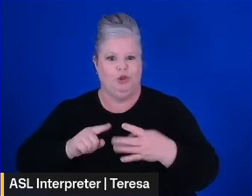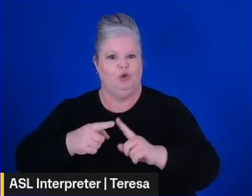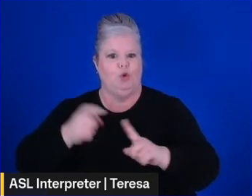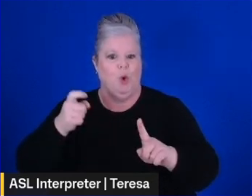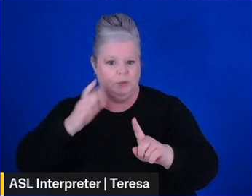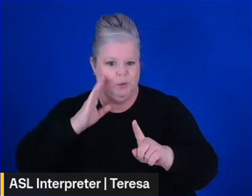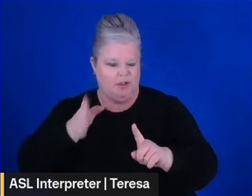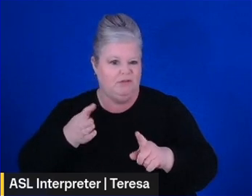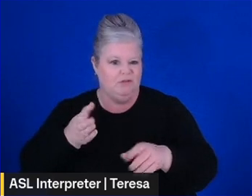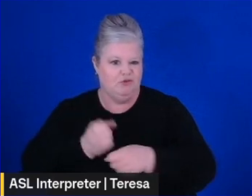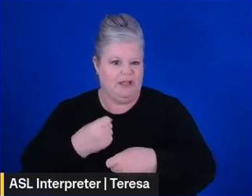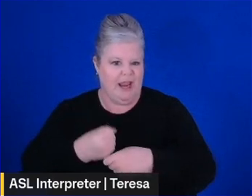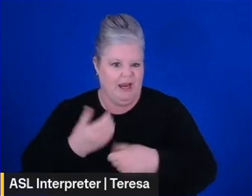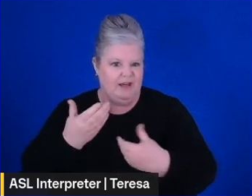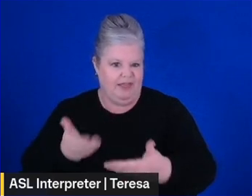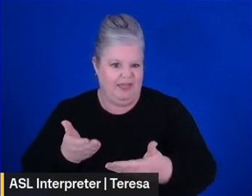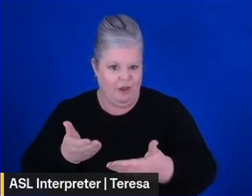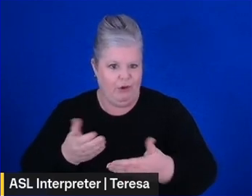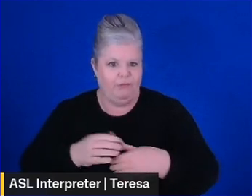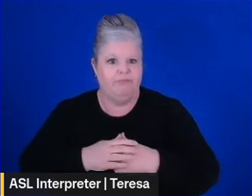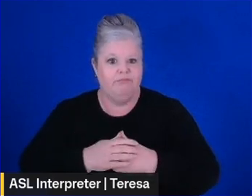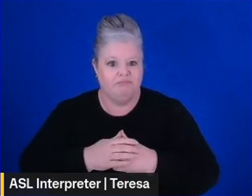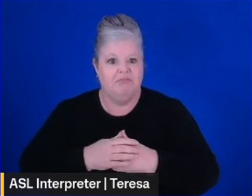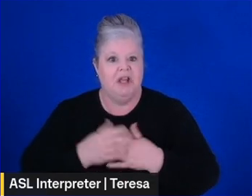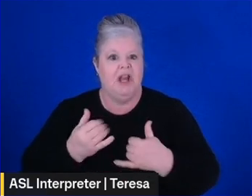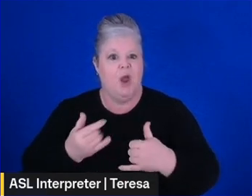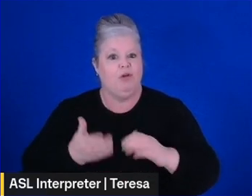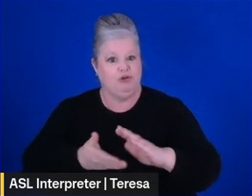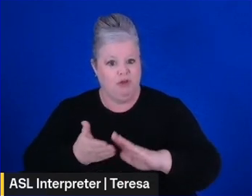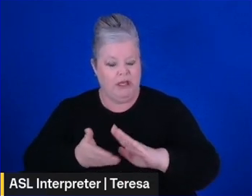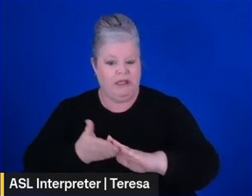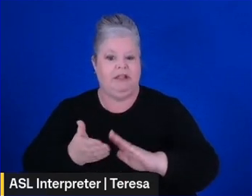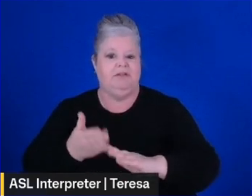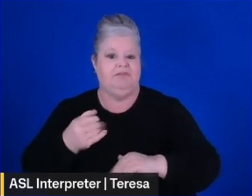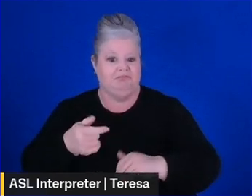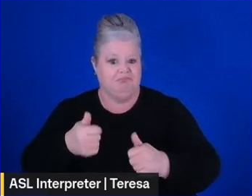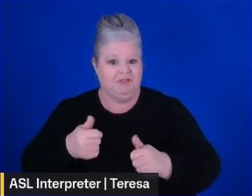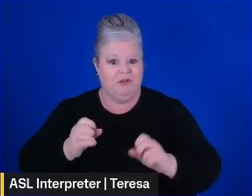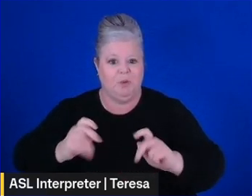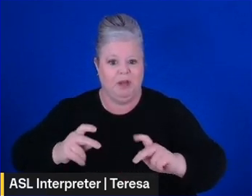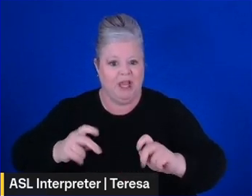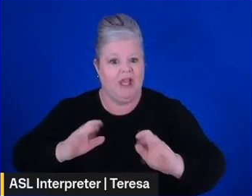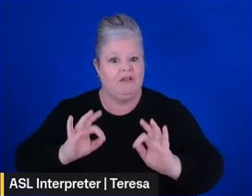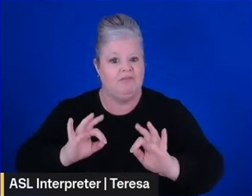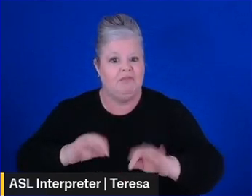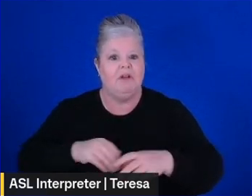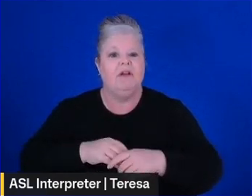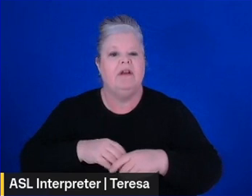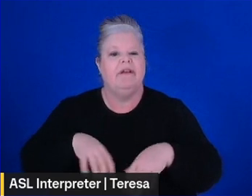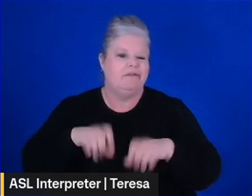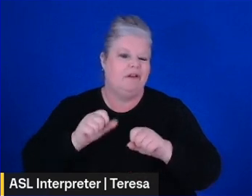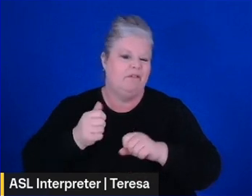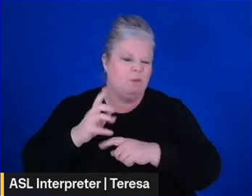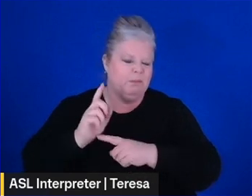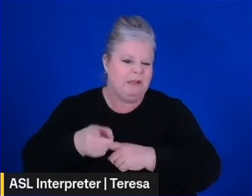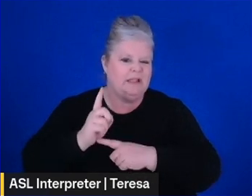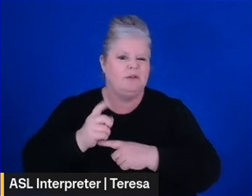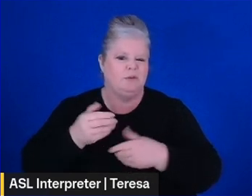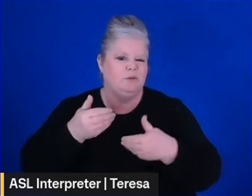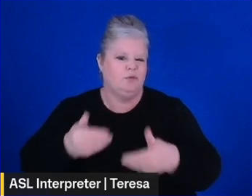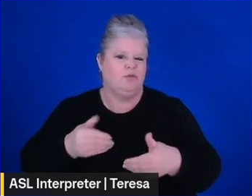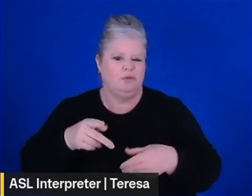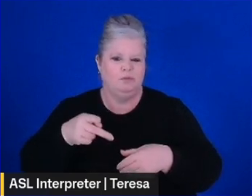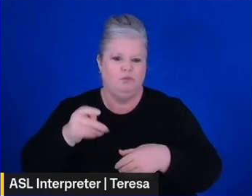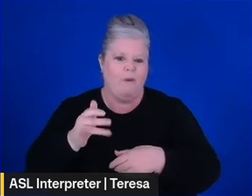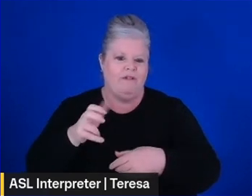The apply is cleaning, is running, it's okay. So it can take a few minutes to provision all the Azure